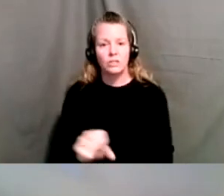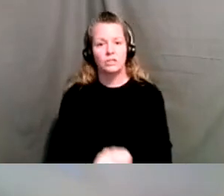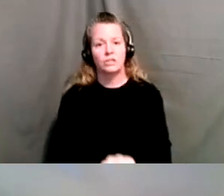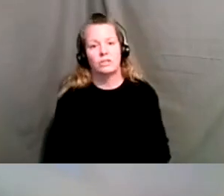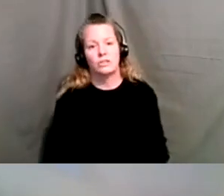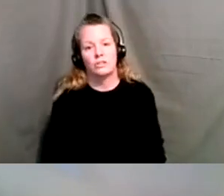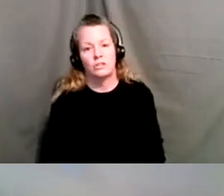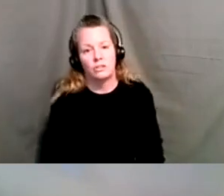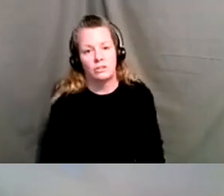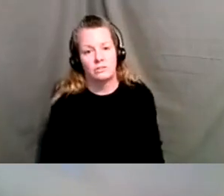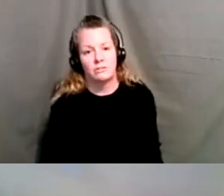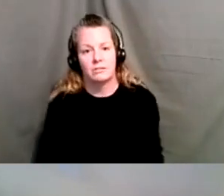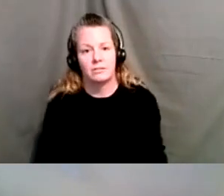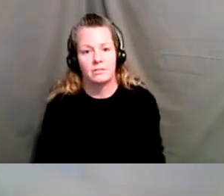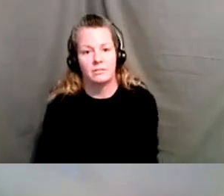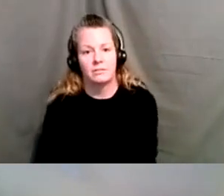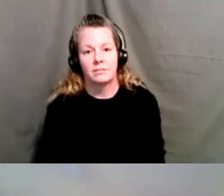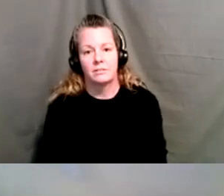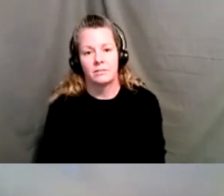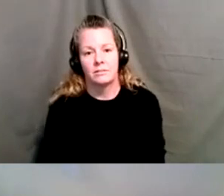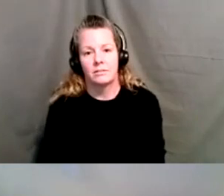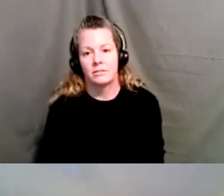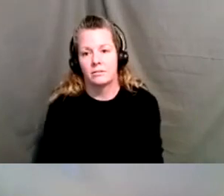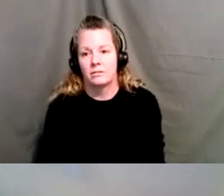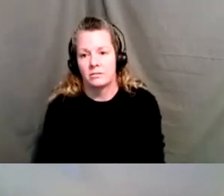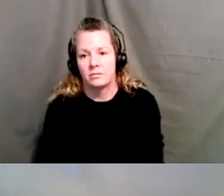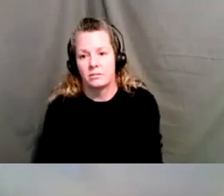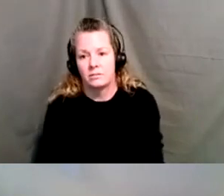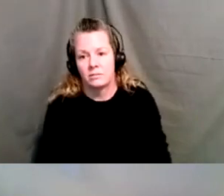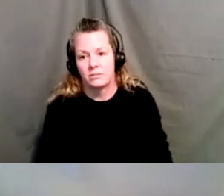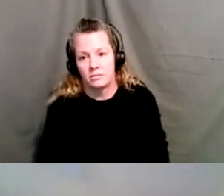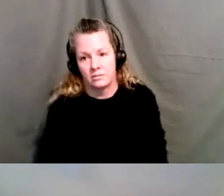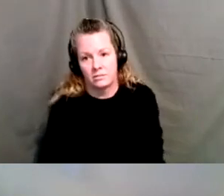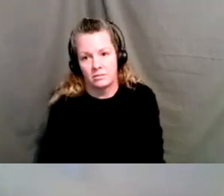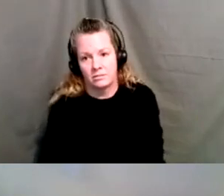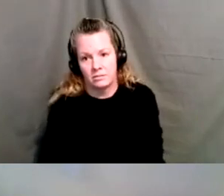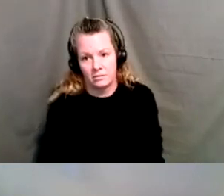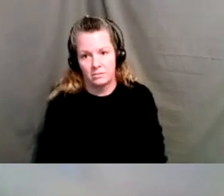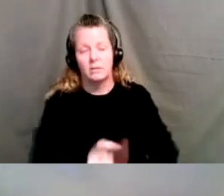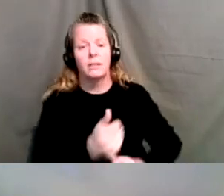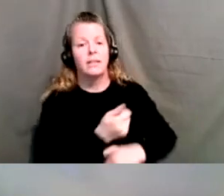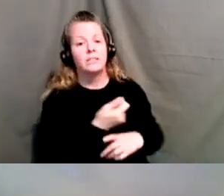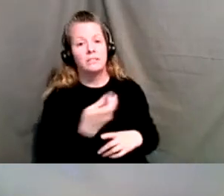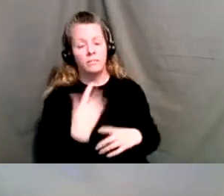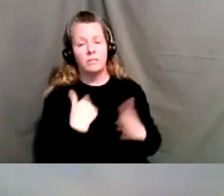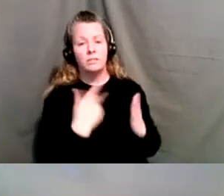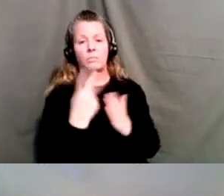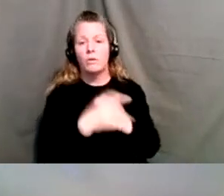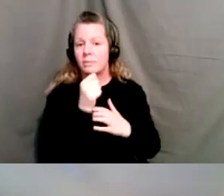And yeah, there are several. The two that I can think of that are most common, there's a program that's not free called